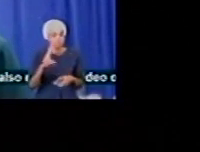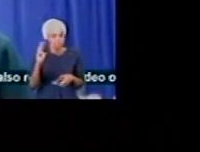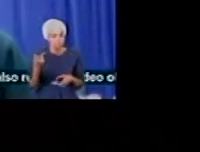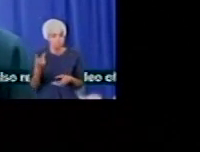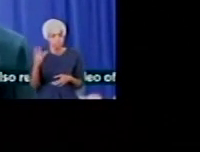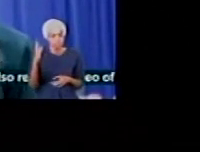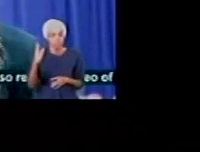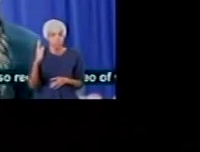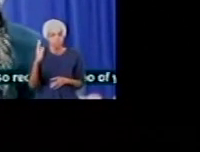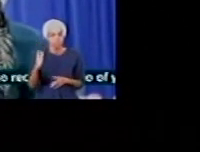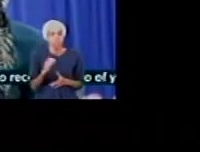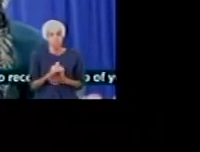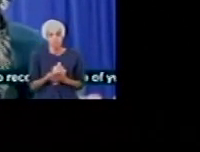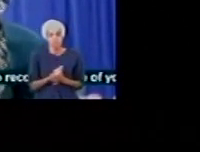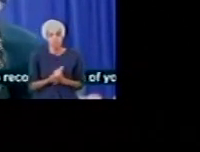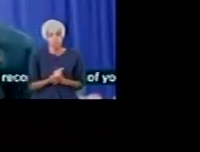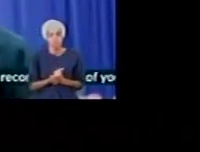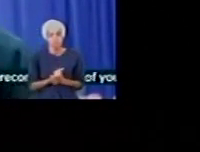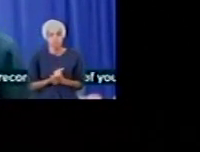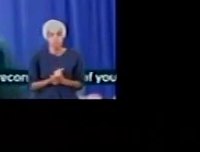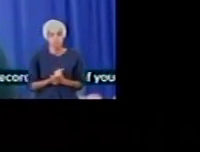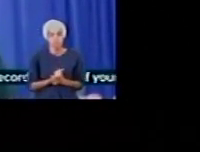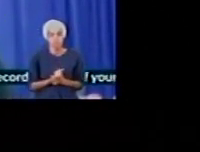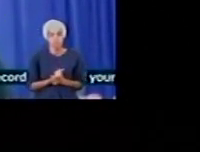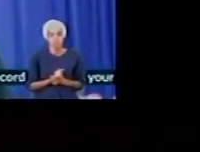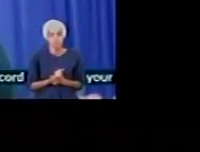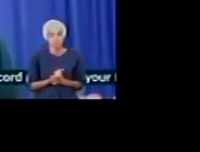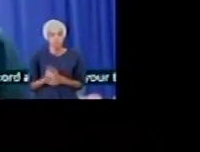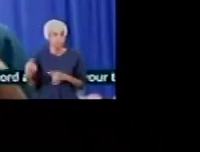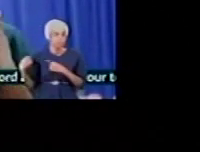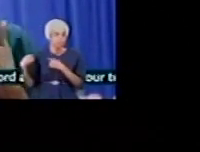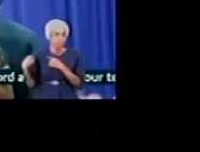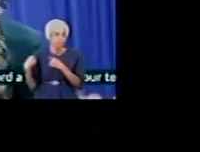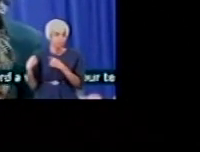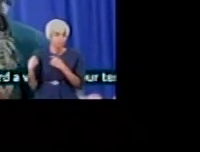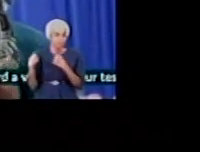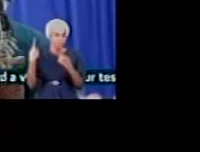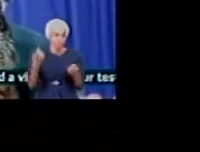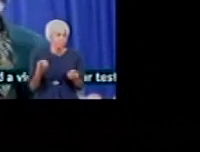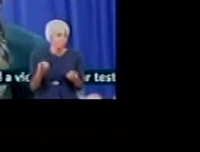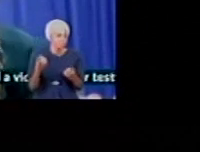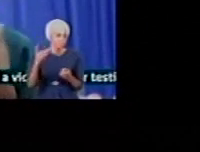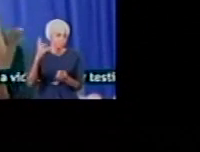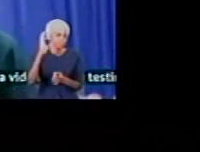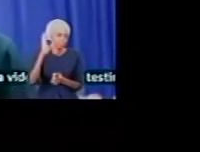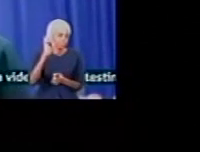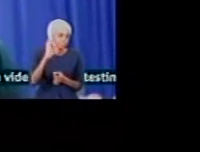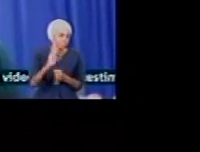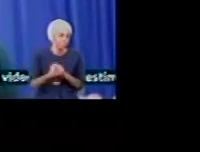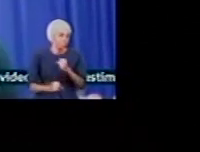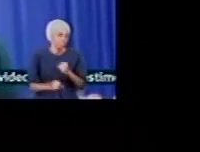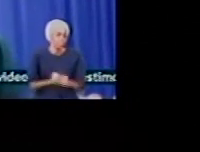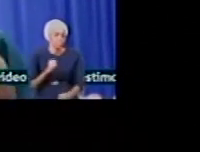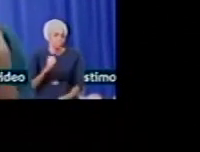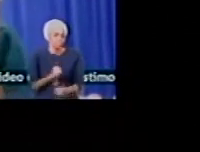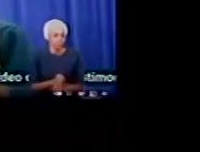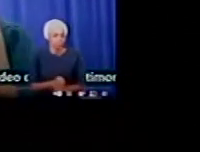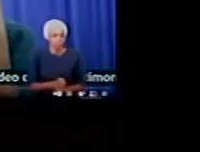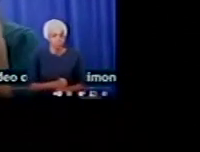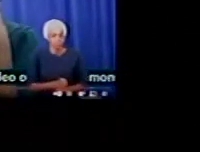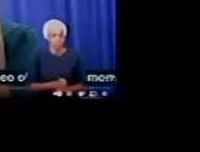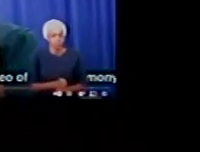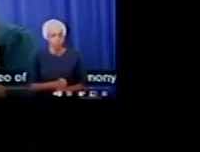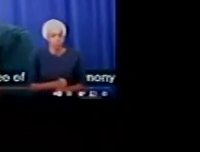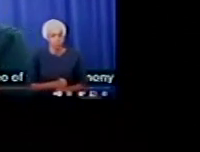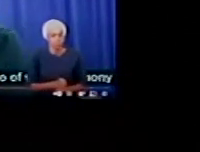since when I'm 7 years, the one I can remember, if I take anything cold, I